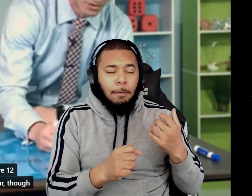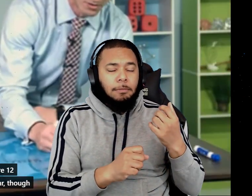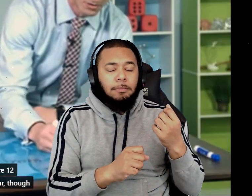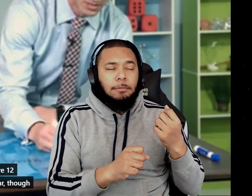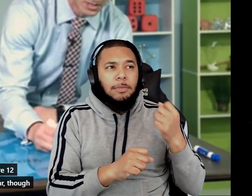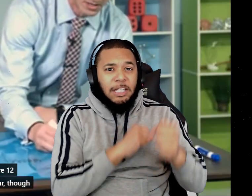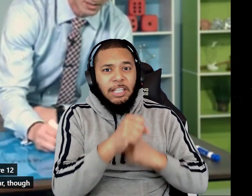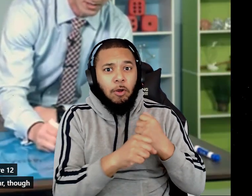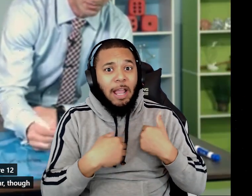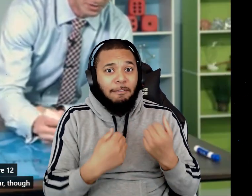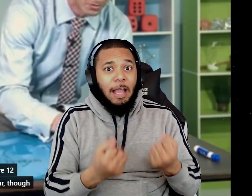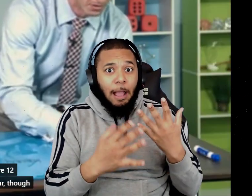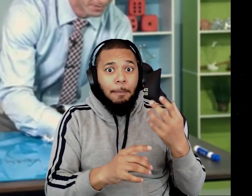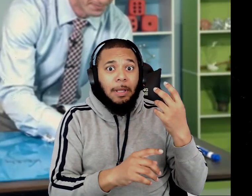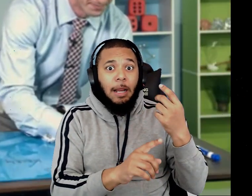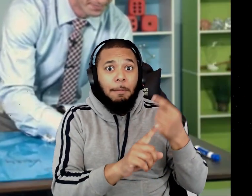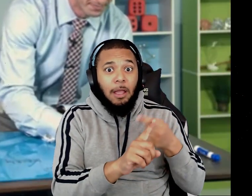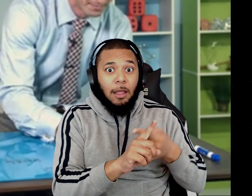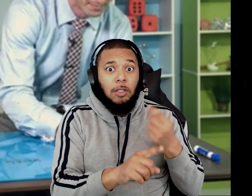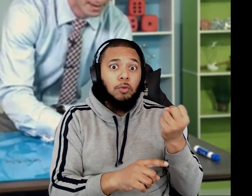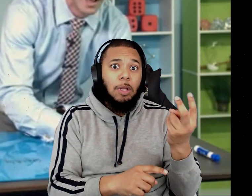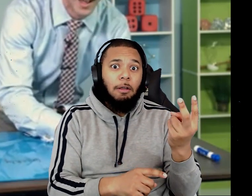There are 13 on leap year, though.